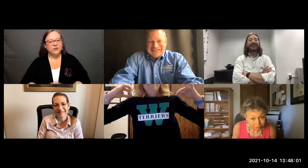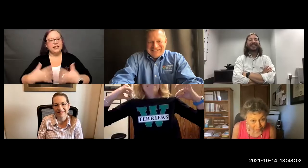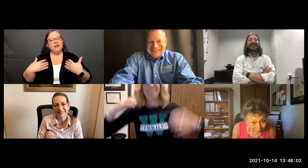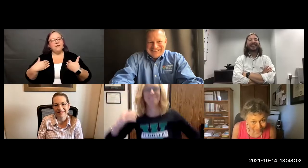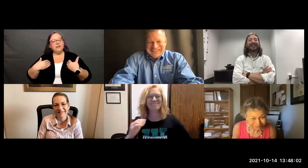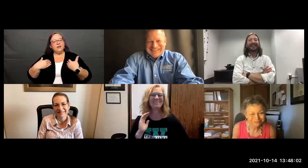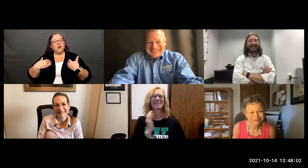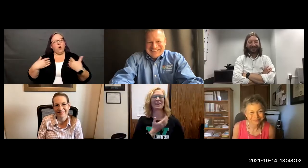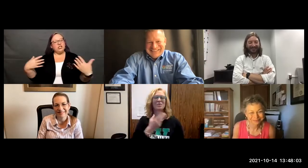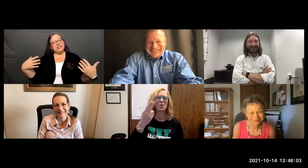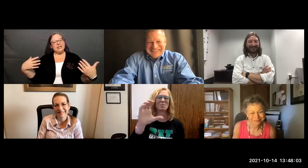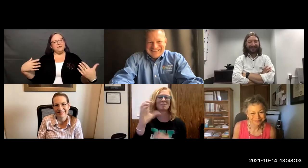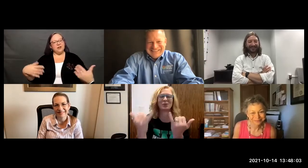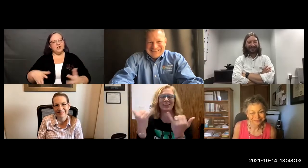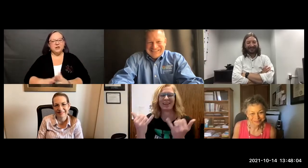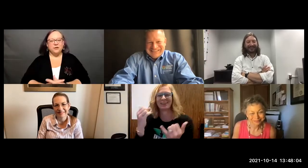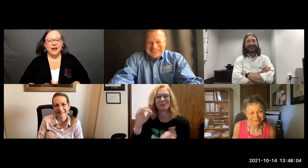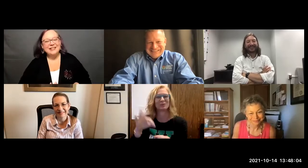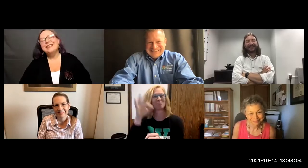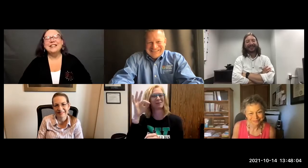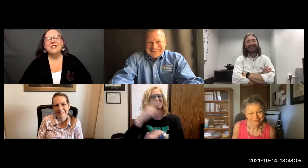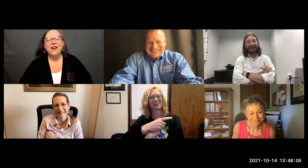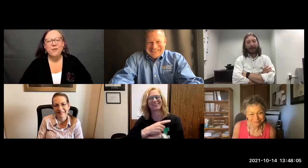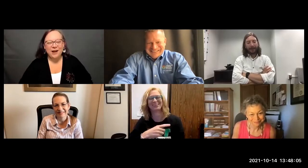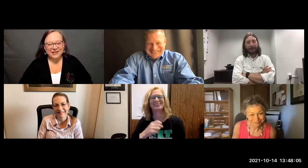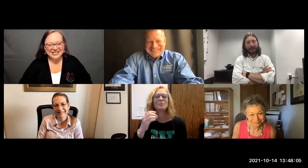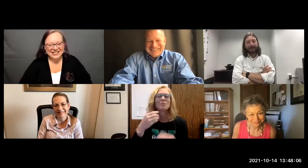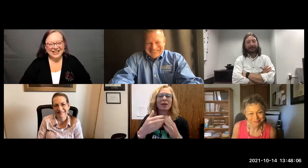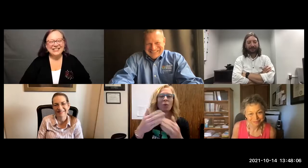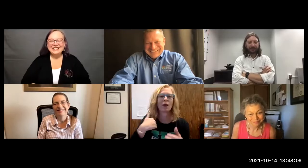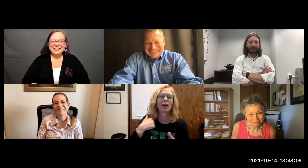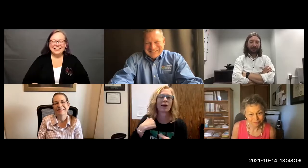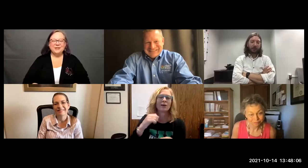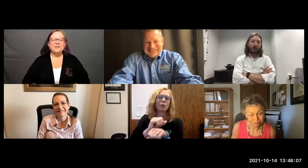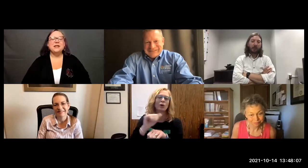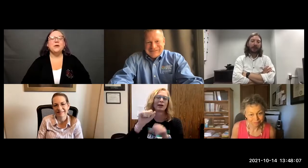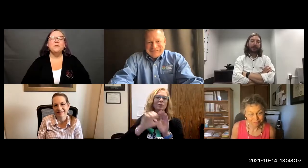School for the Deaf. Washington Farriers, all right. It's our homecoming today.